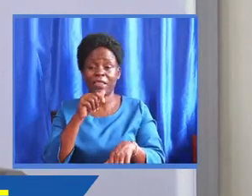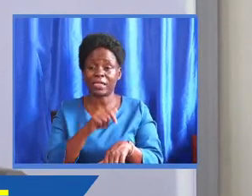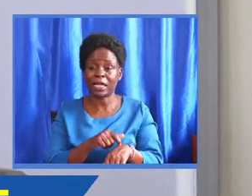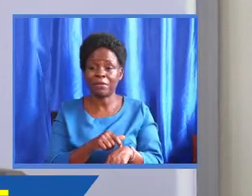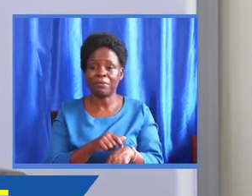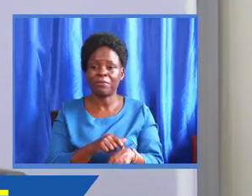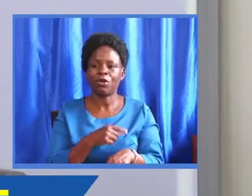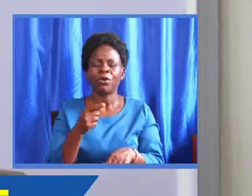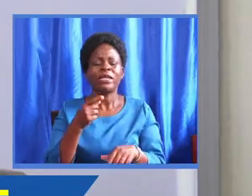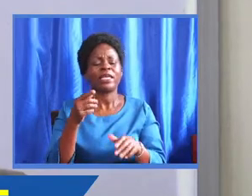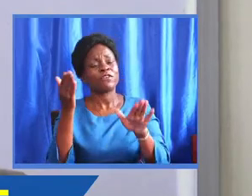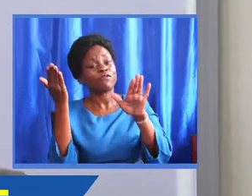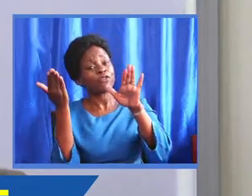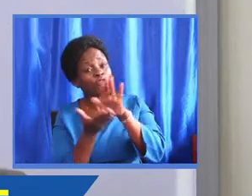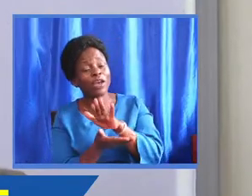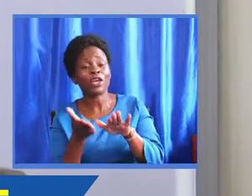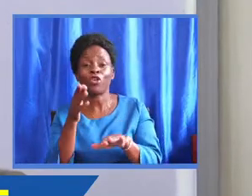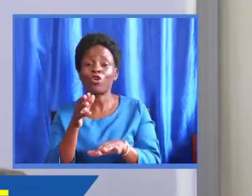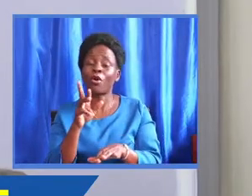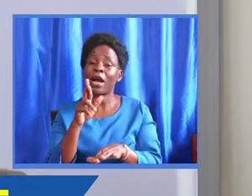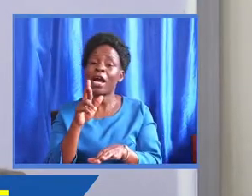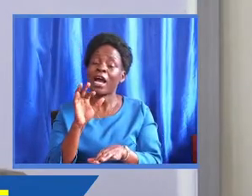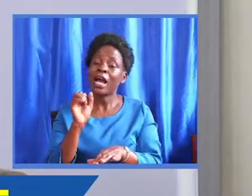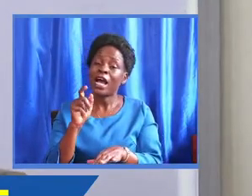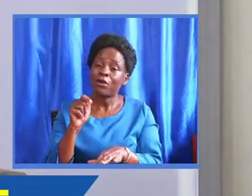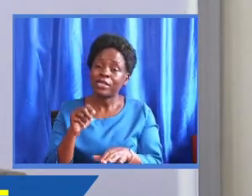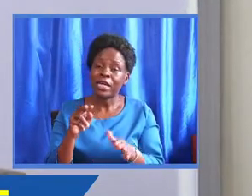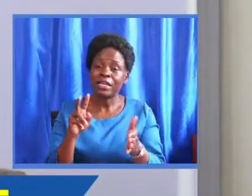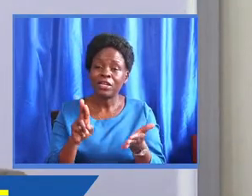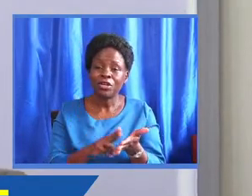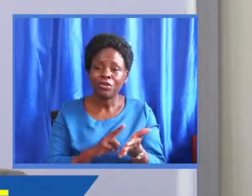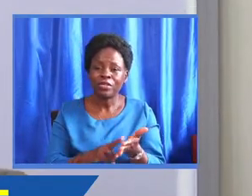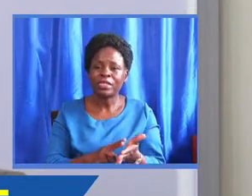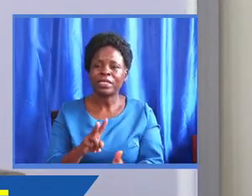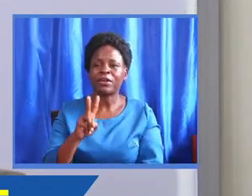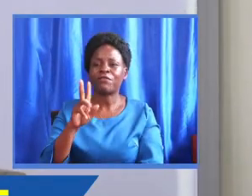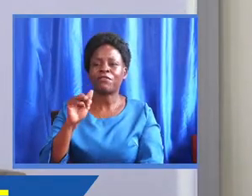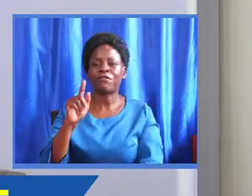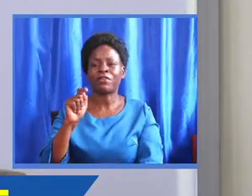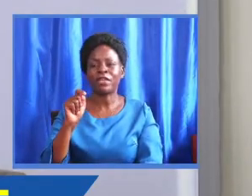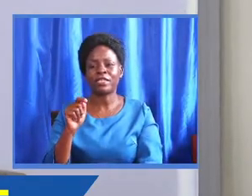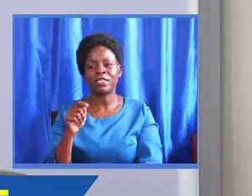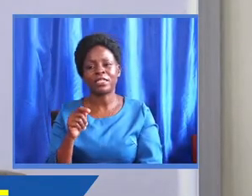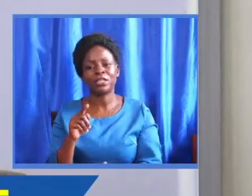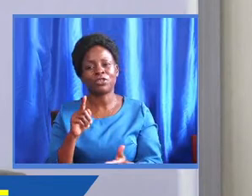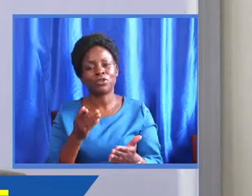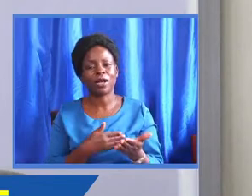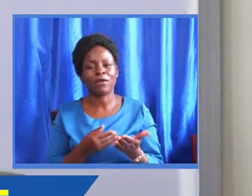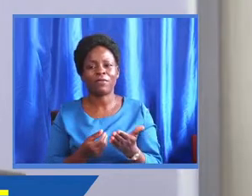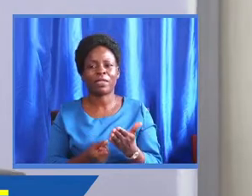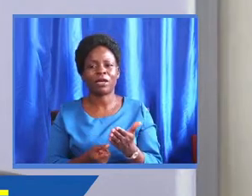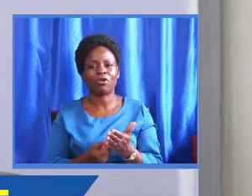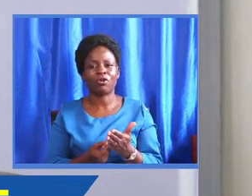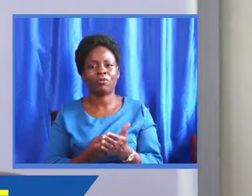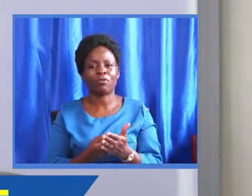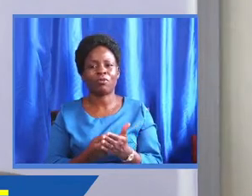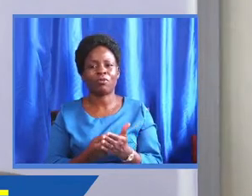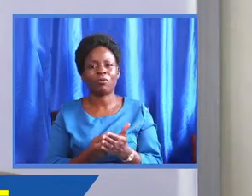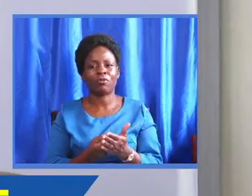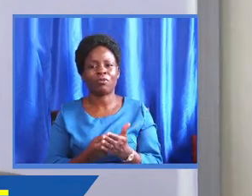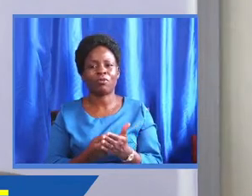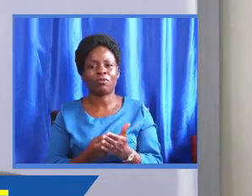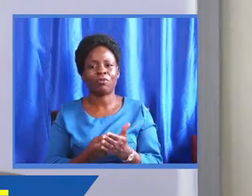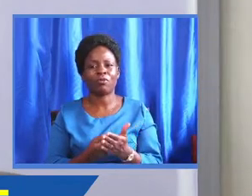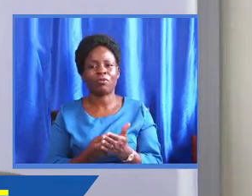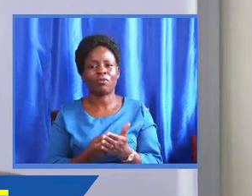unless you file your returns, register for income for VAT, and then you now have an opportunity to ask for the credit. The challenges